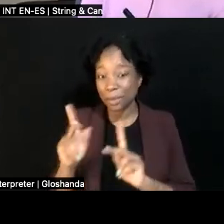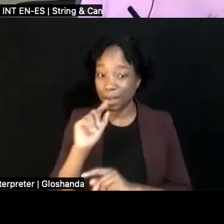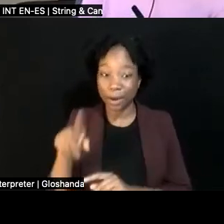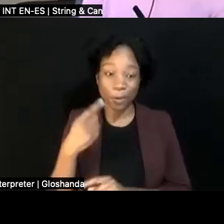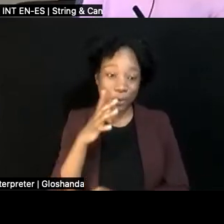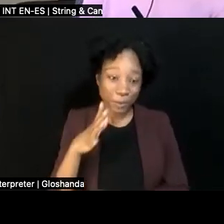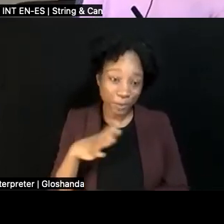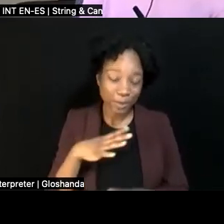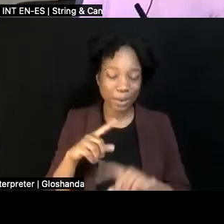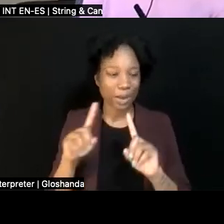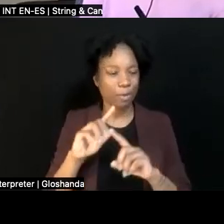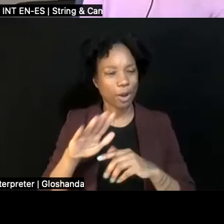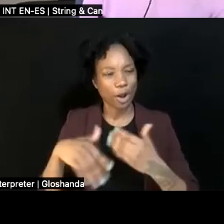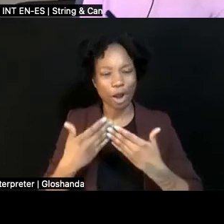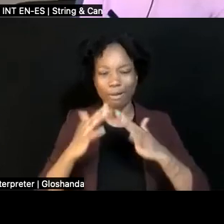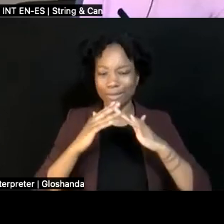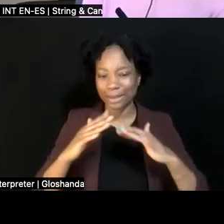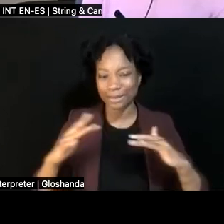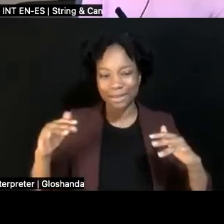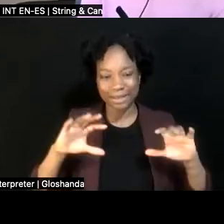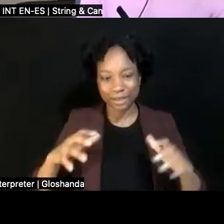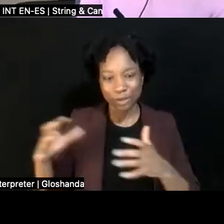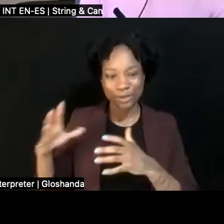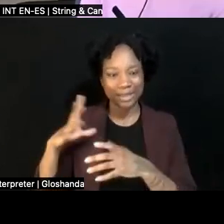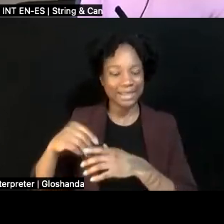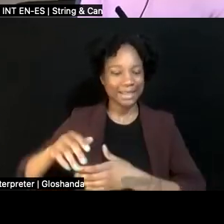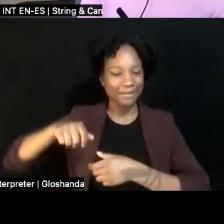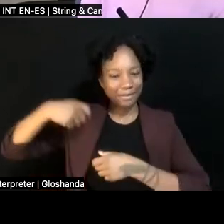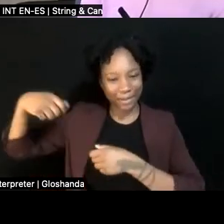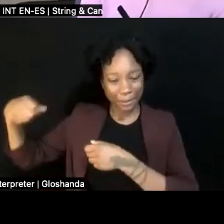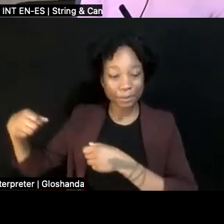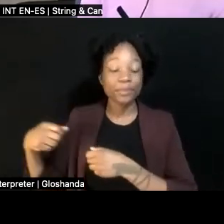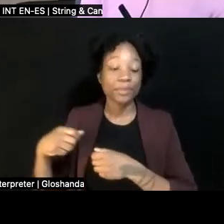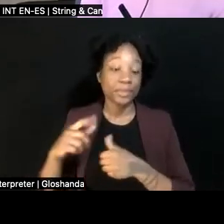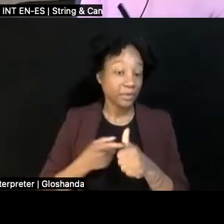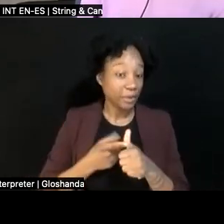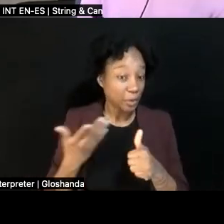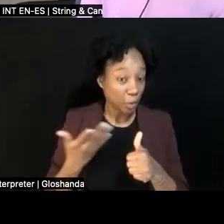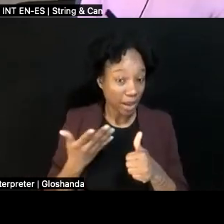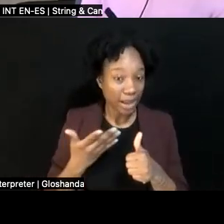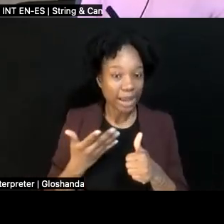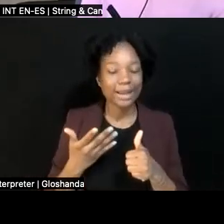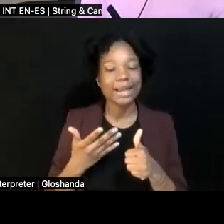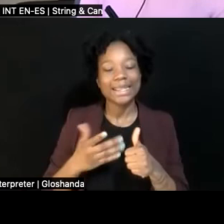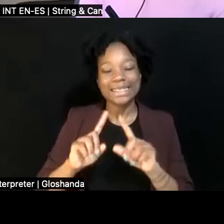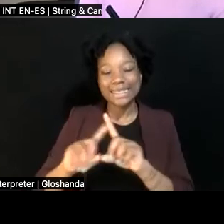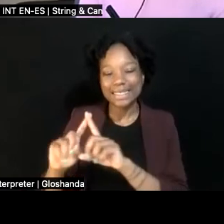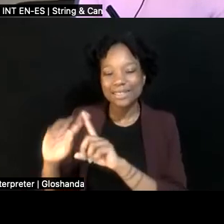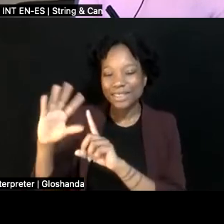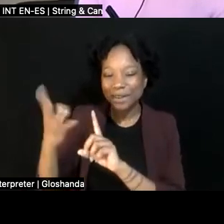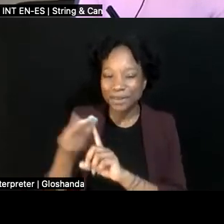toda a diversidade, né, no cine. O primeiro é a diferença cultural, me encanta